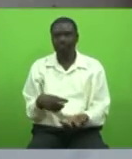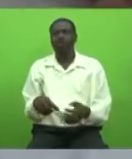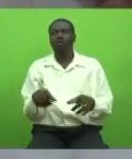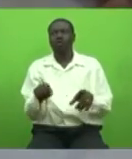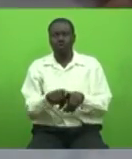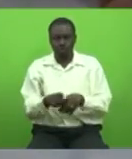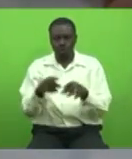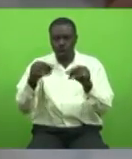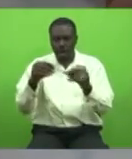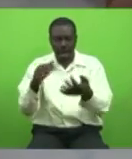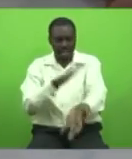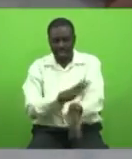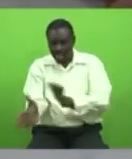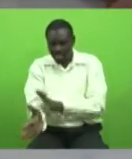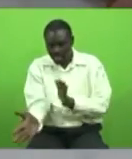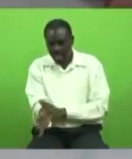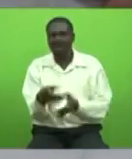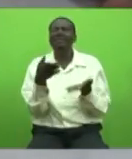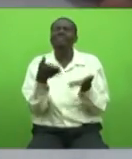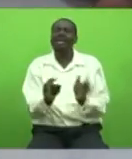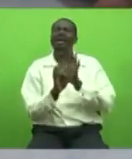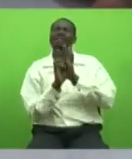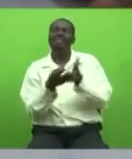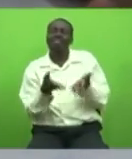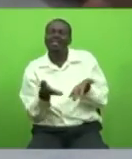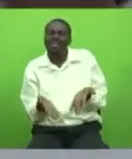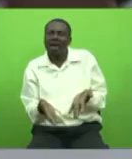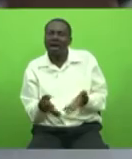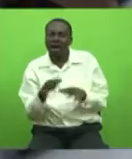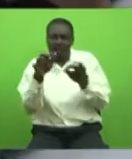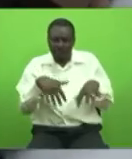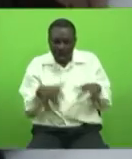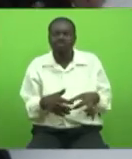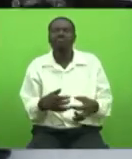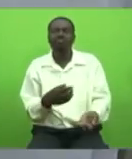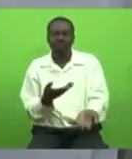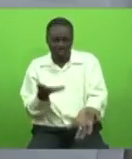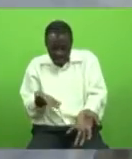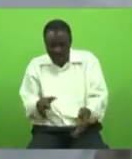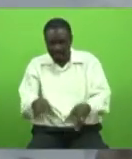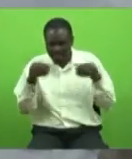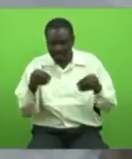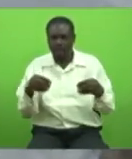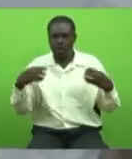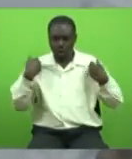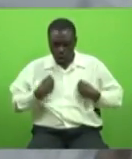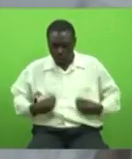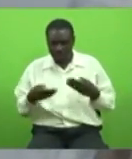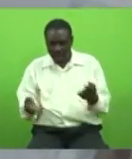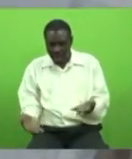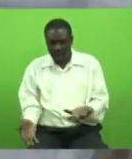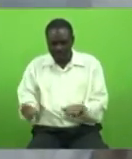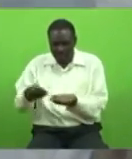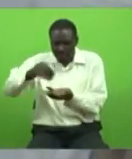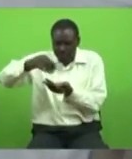assailant made this victim in a farm somewhere, take the soil from the clothes and from this part of the evidence. So you remove the